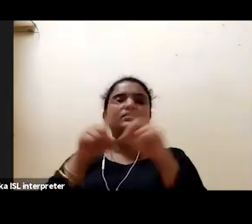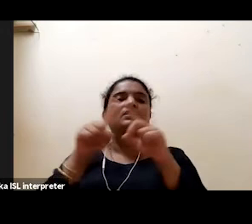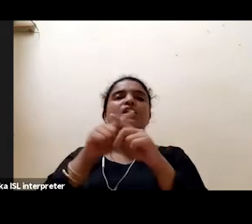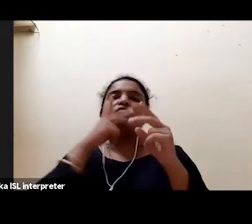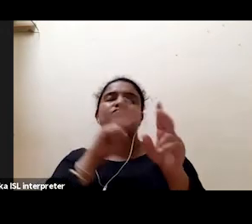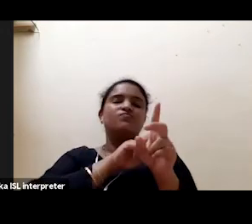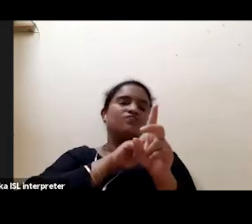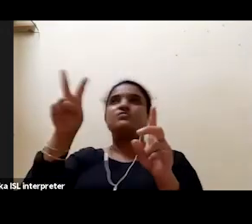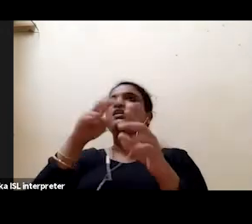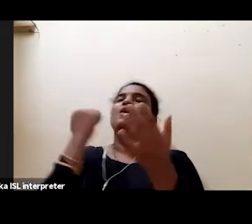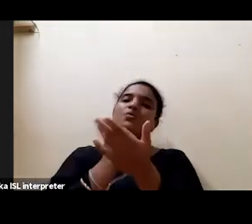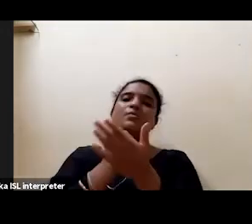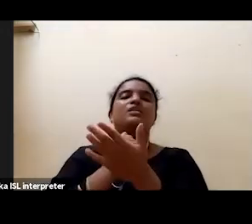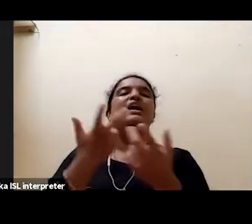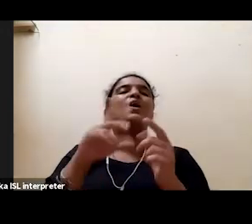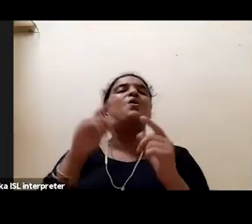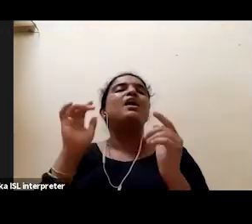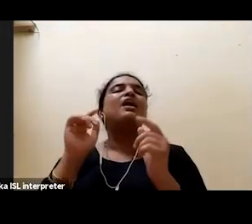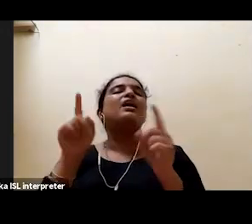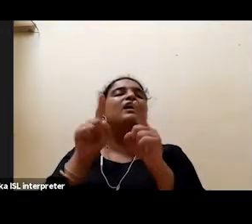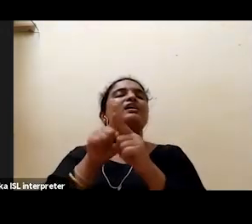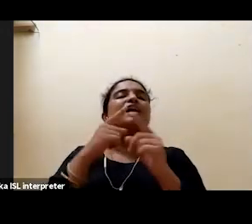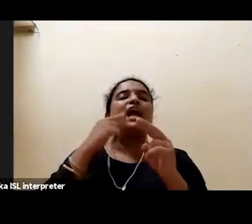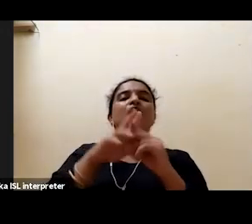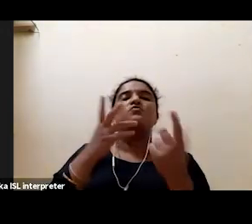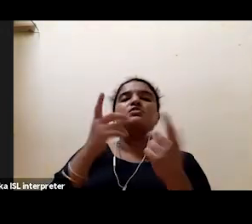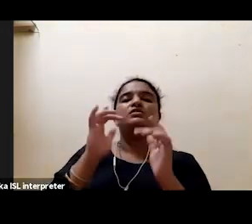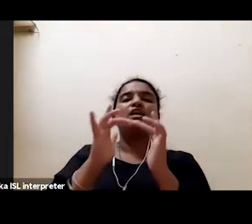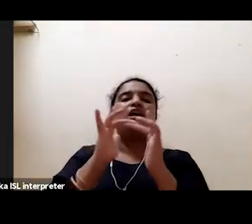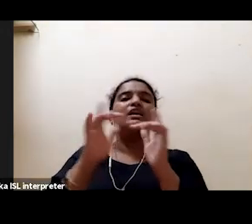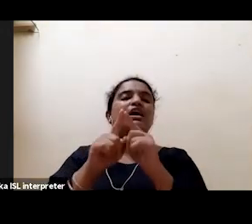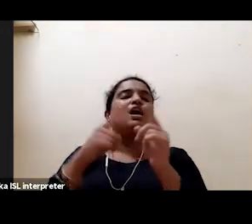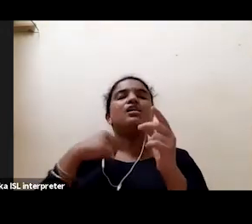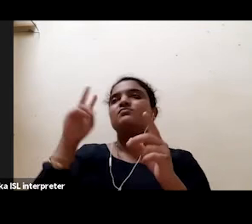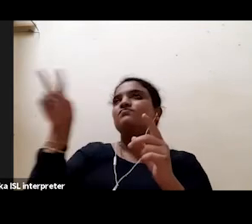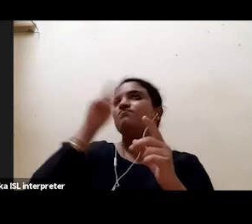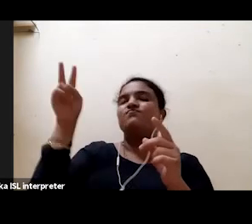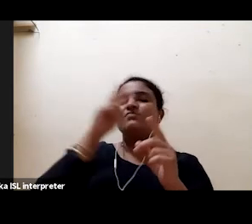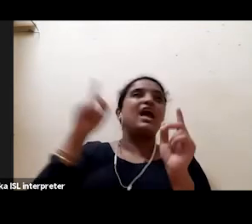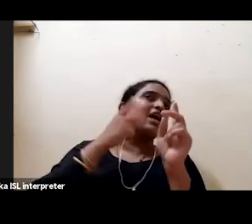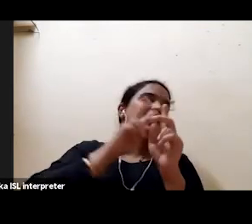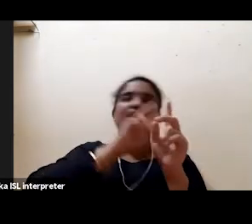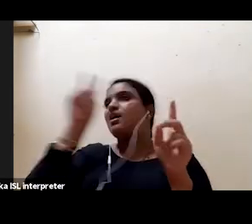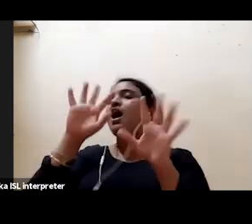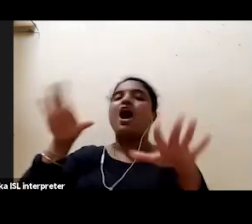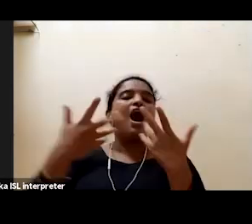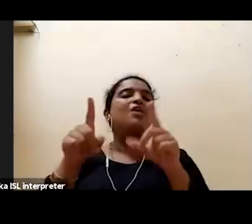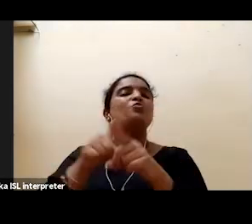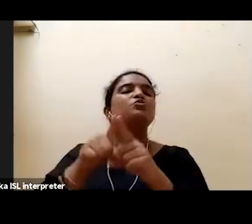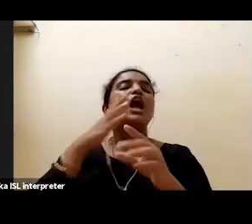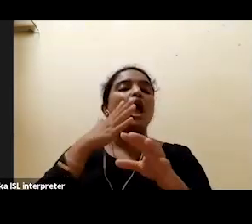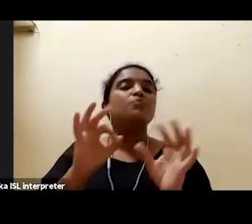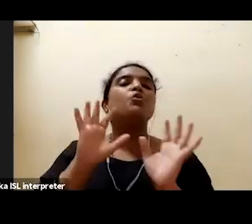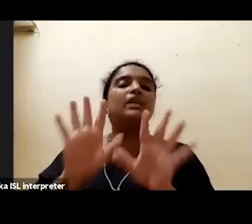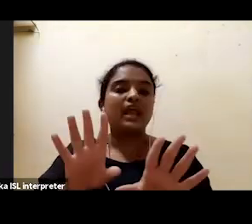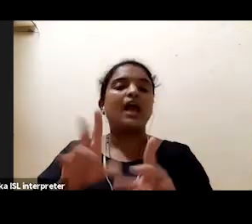in the internet, it's all about the headline, and people do end up writing very clickbaity stuff, which I don't like. But you can find